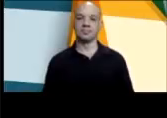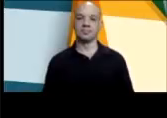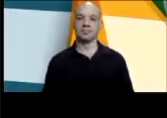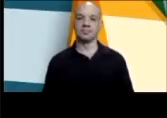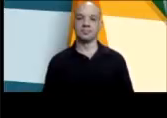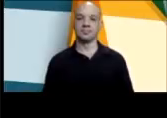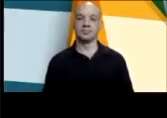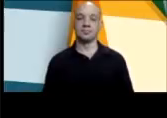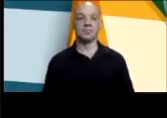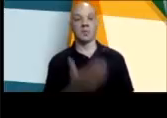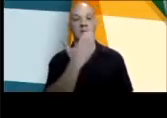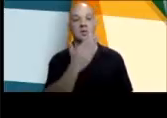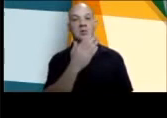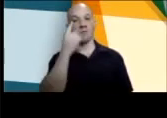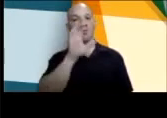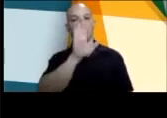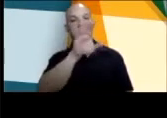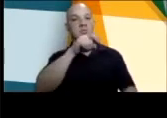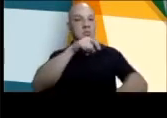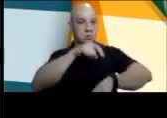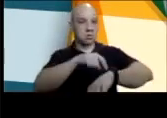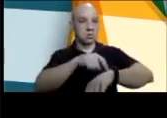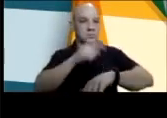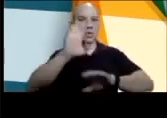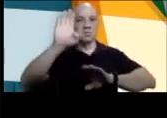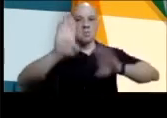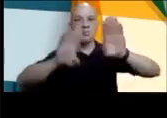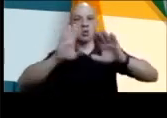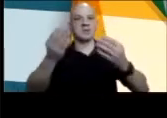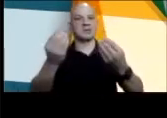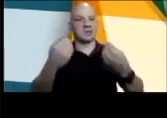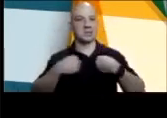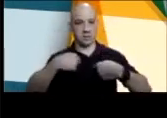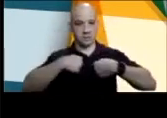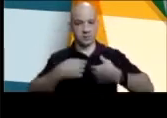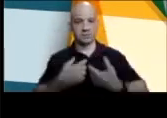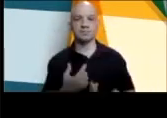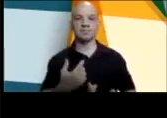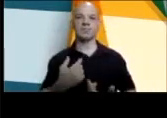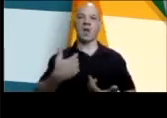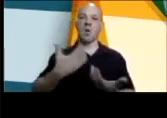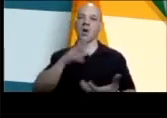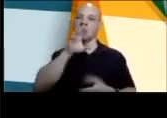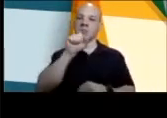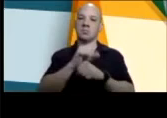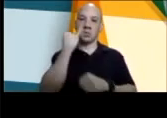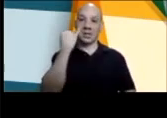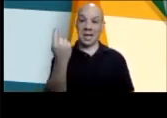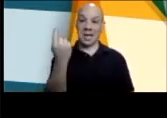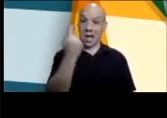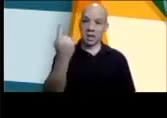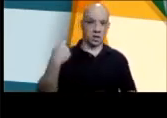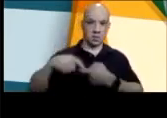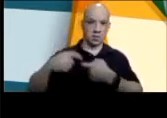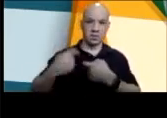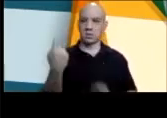Thank you for the time that procurement has given me. I just wanted to make sure that if si alguien necesita esta